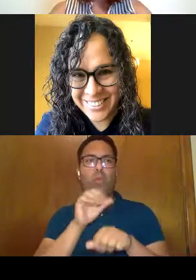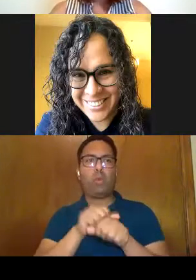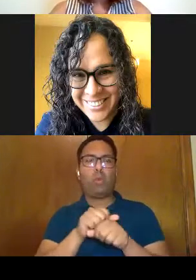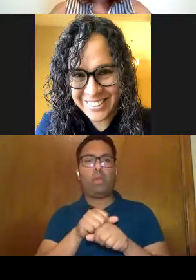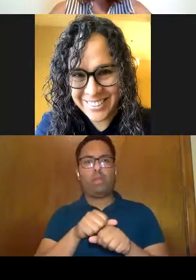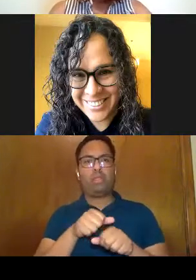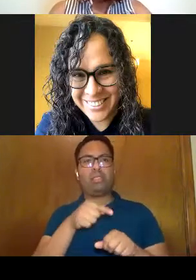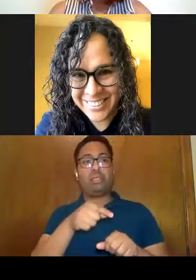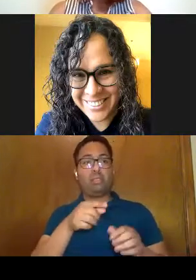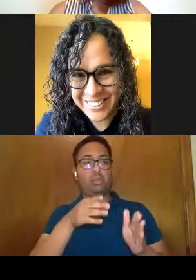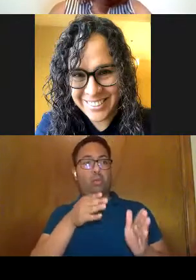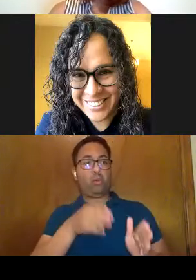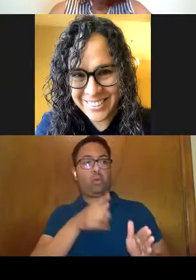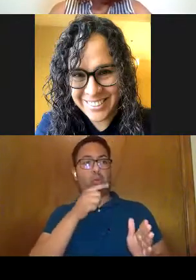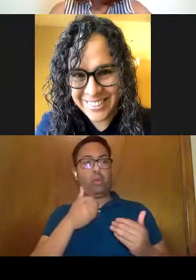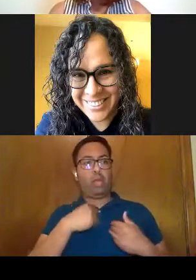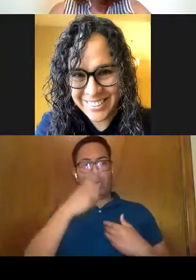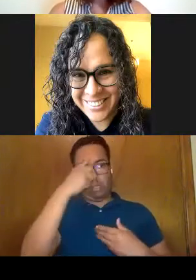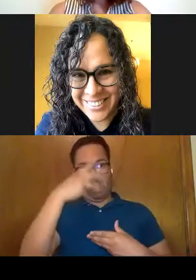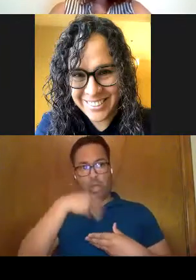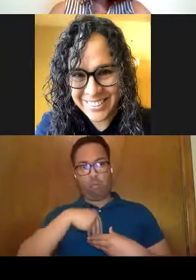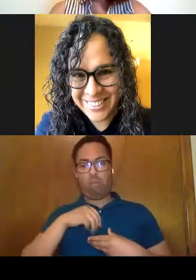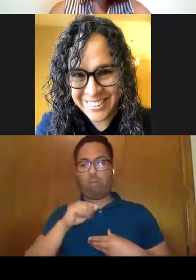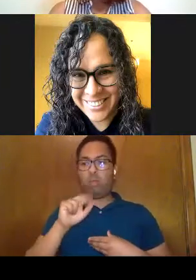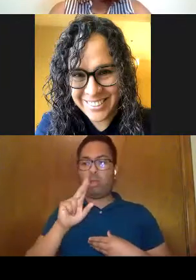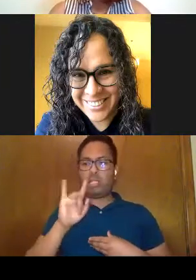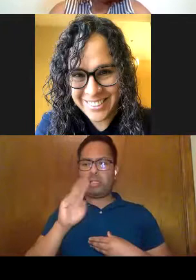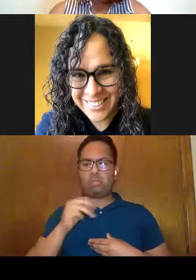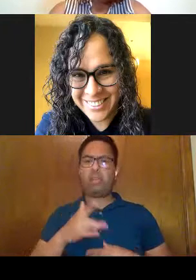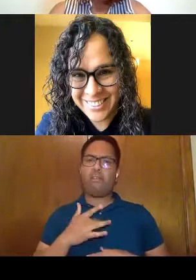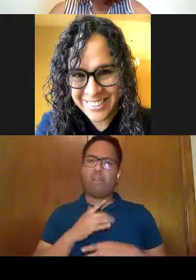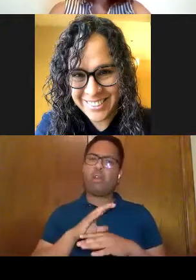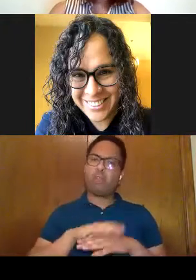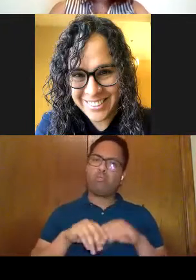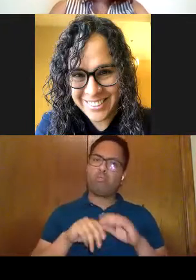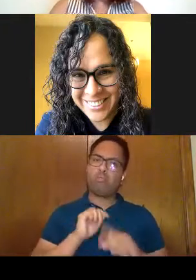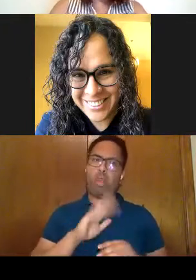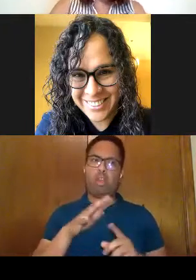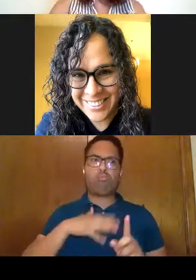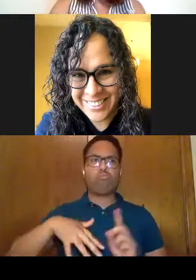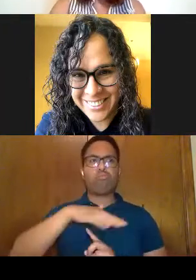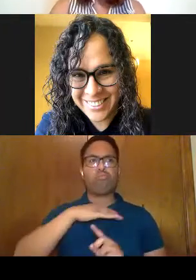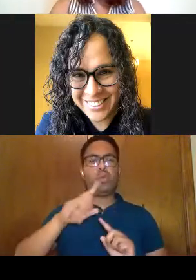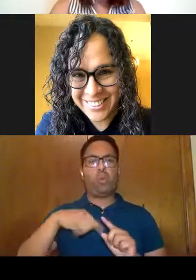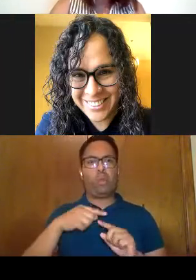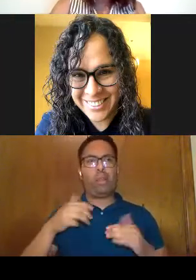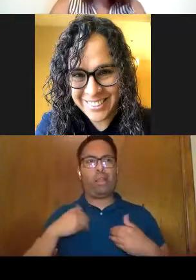with autism to be comfortable in their environment during a telemedicine appointment.